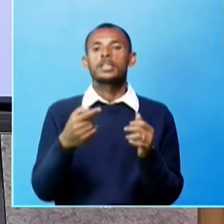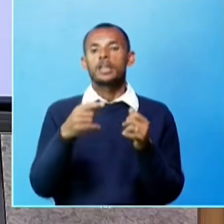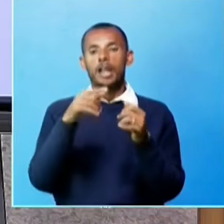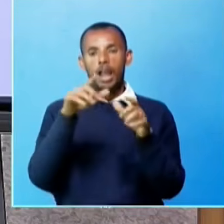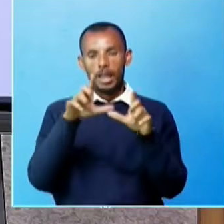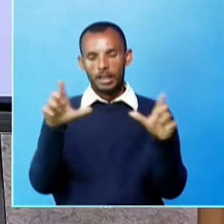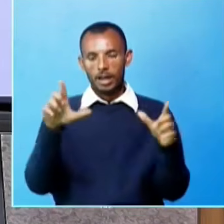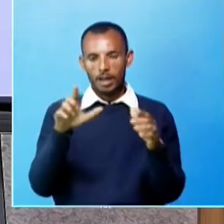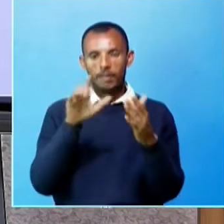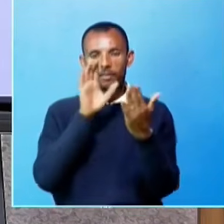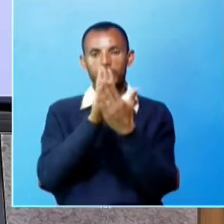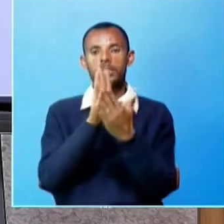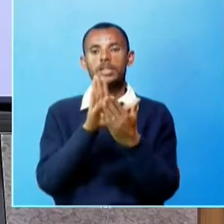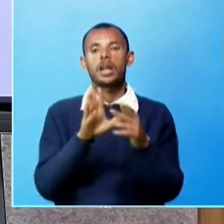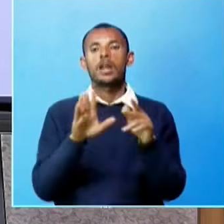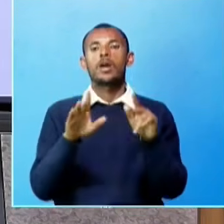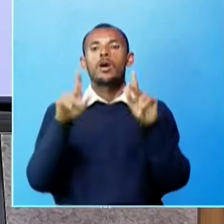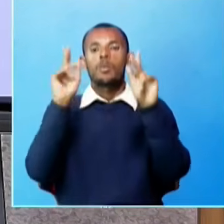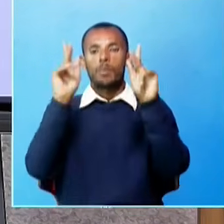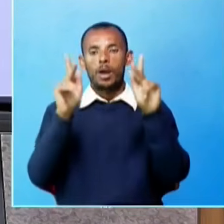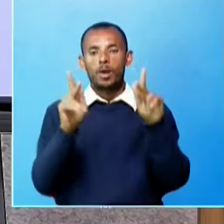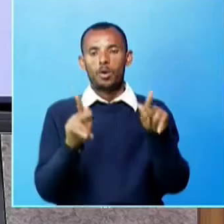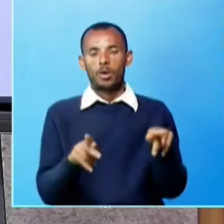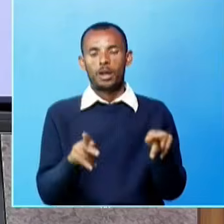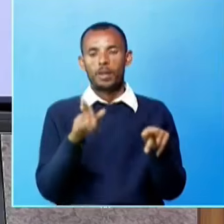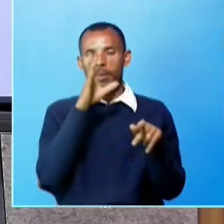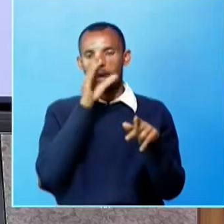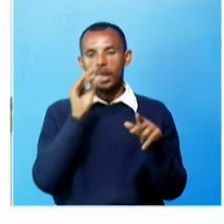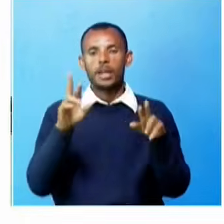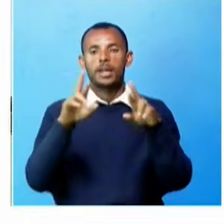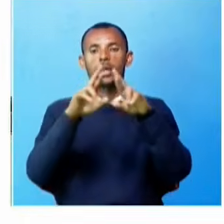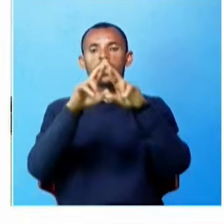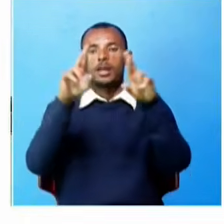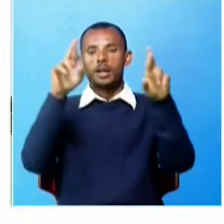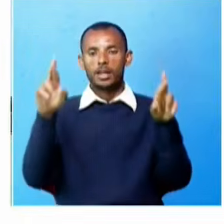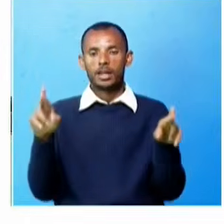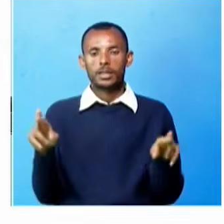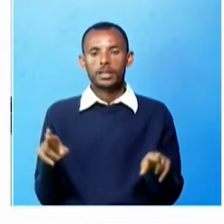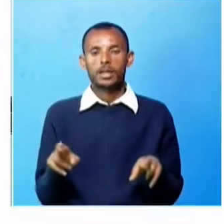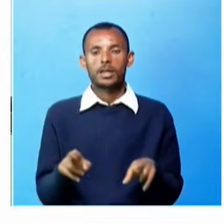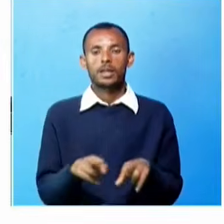parallelogram and rectangles. Okay, each lateral